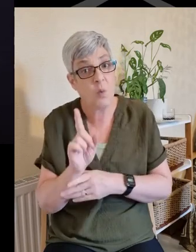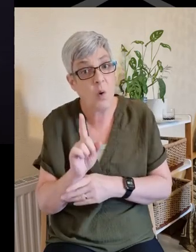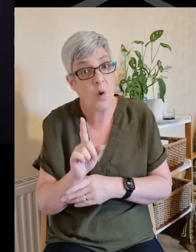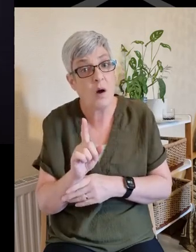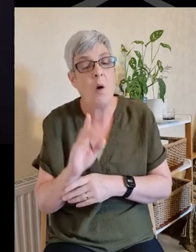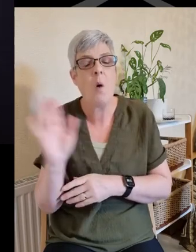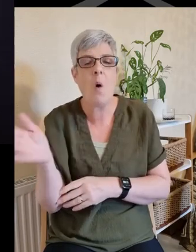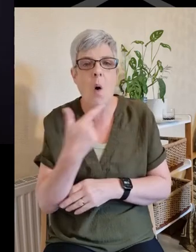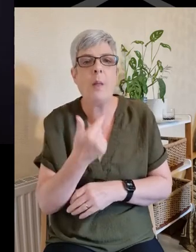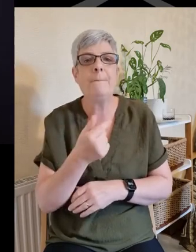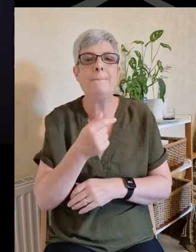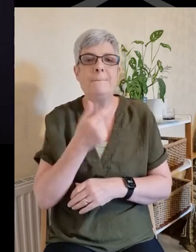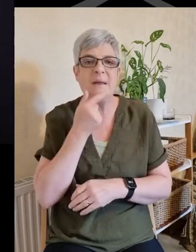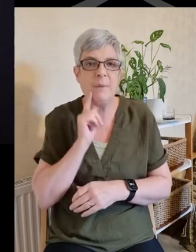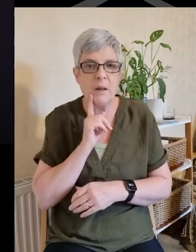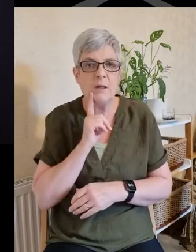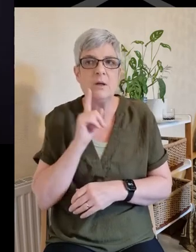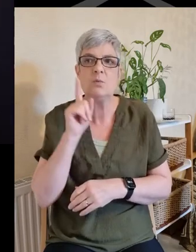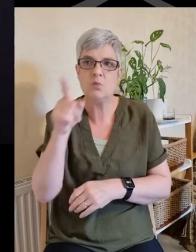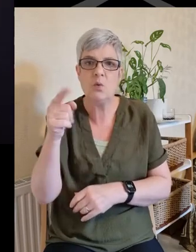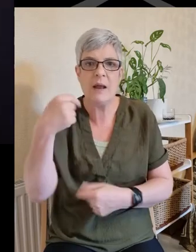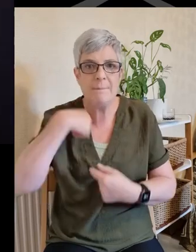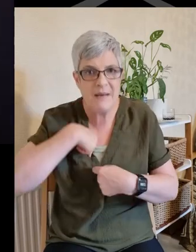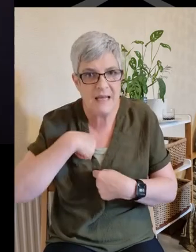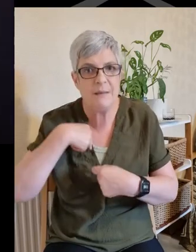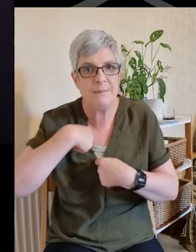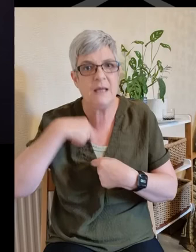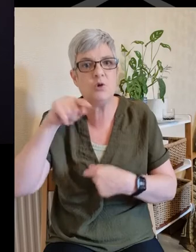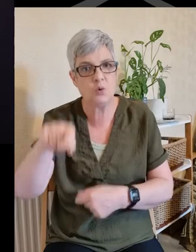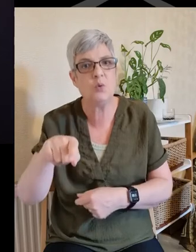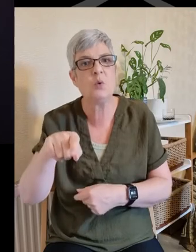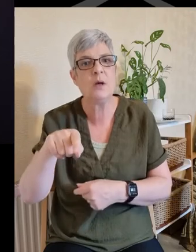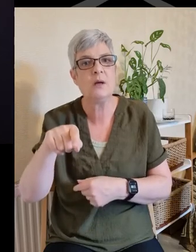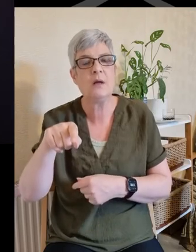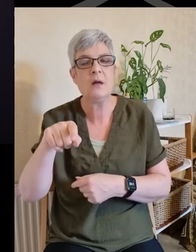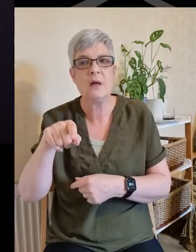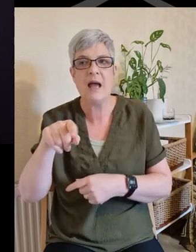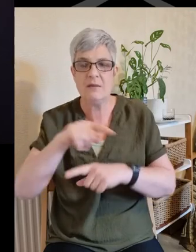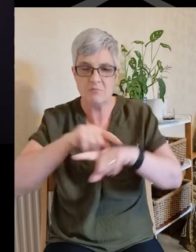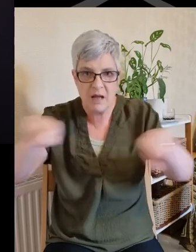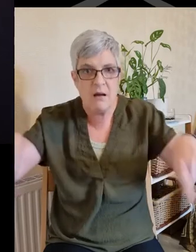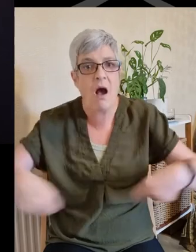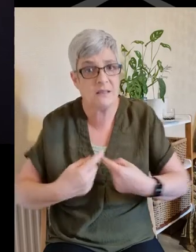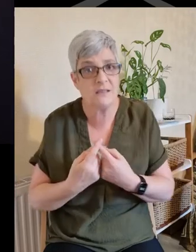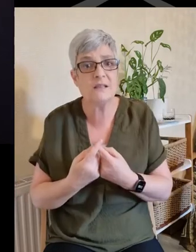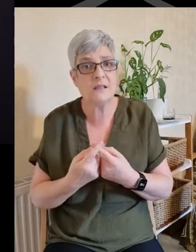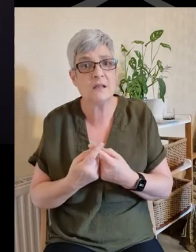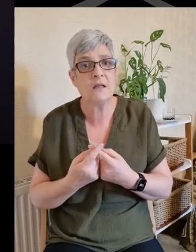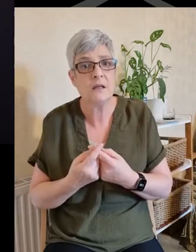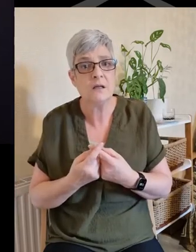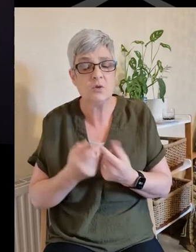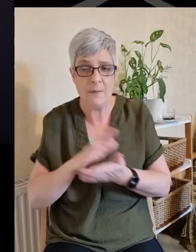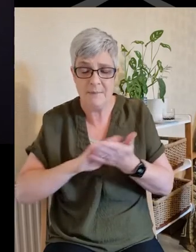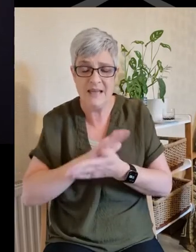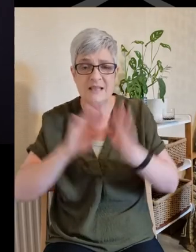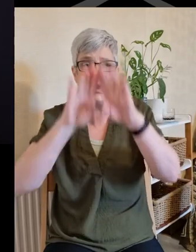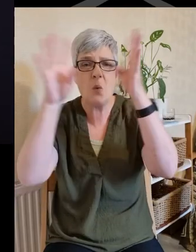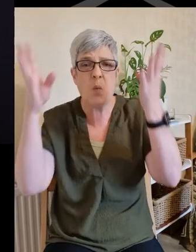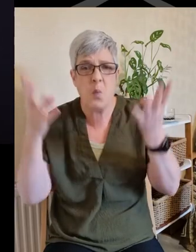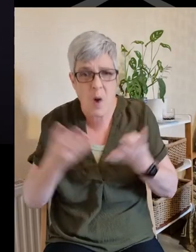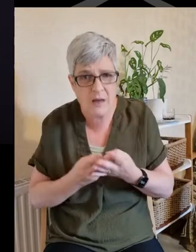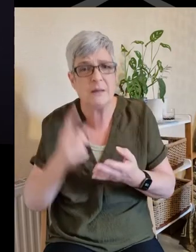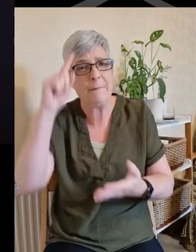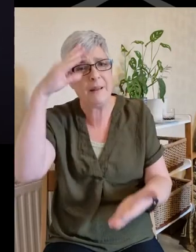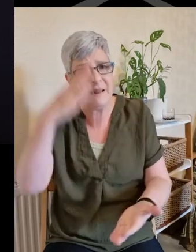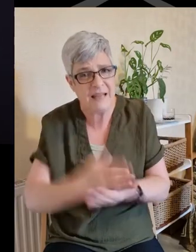people, that you are in me and I am in you. May they also be in us, so that the world may believe that you